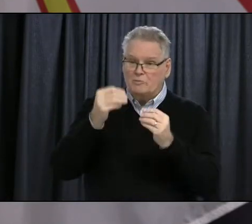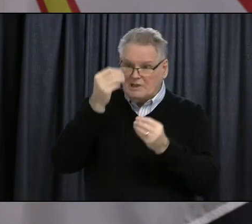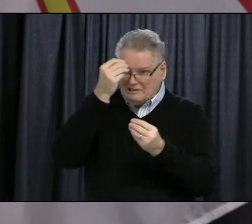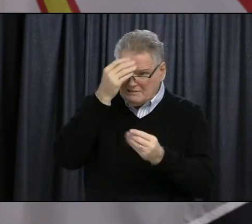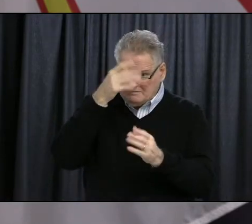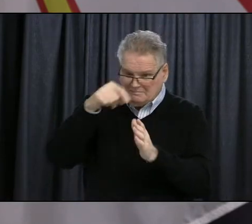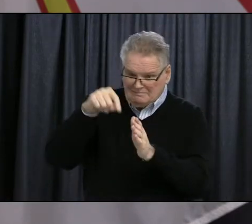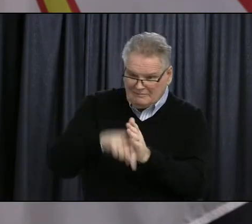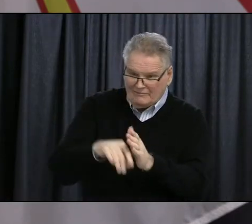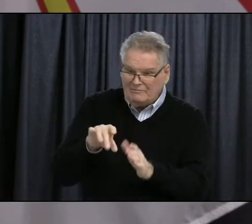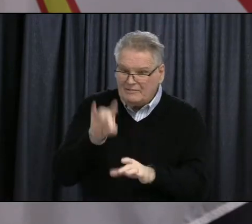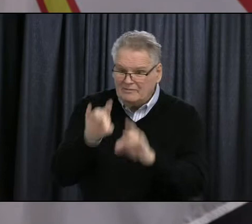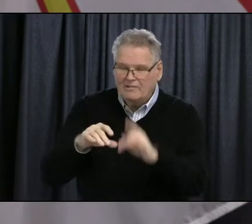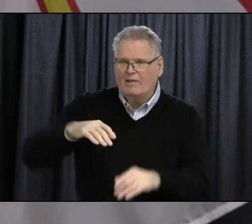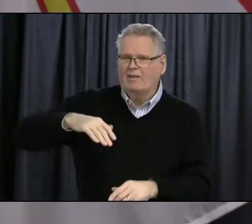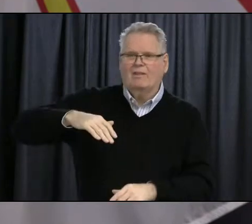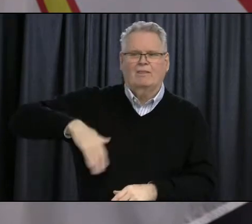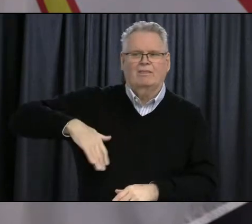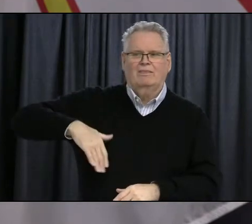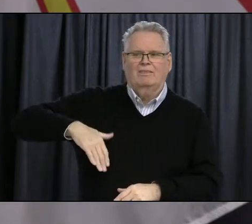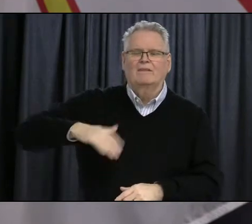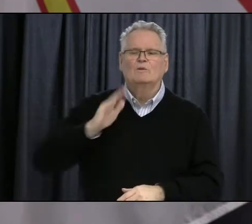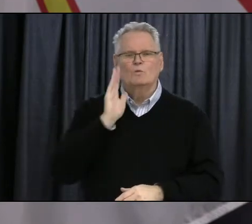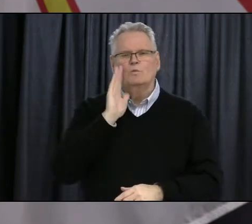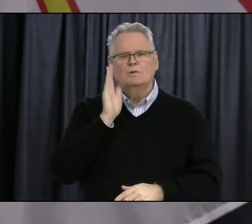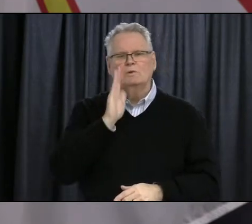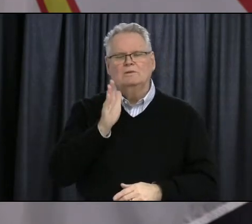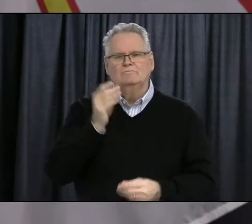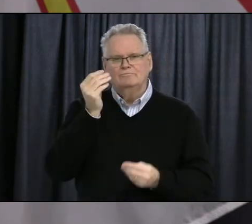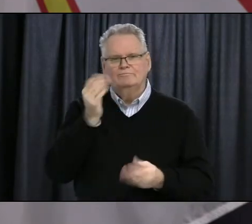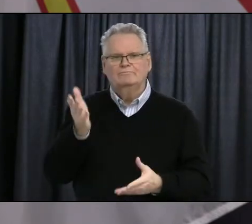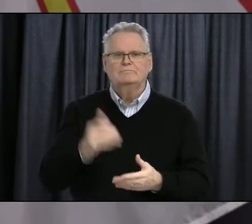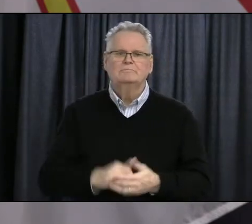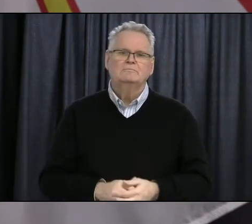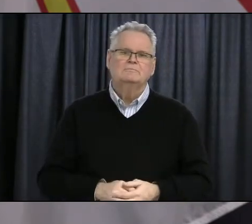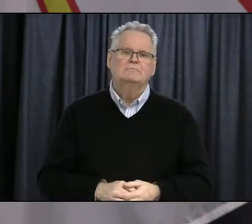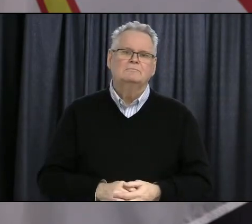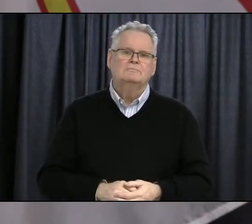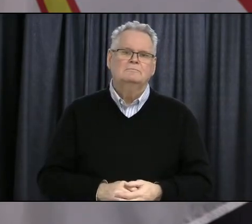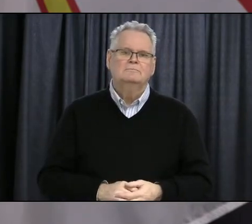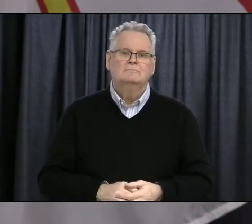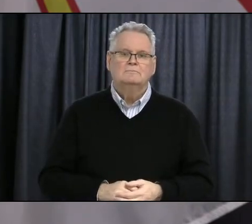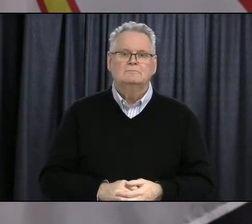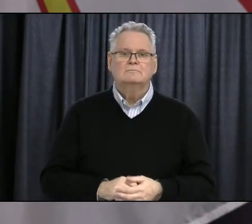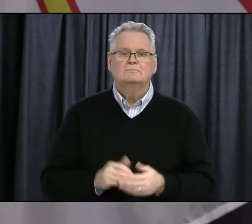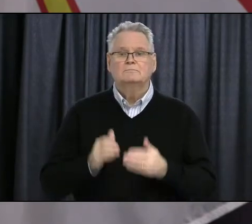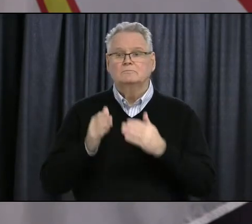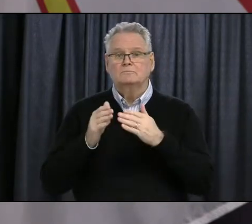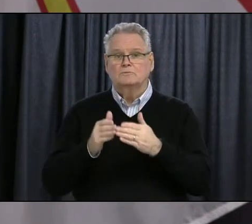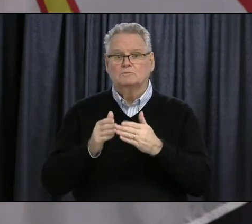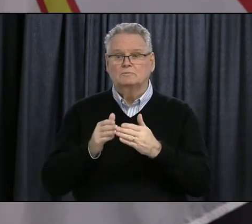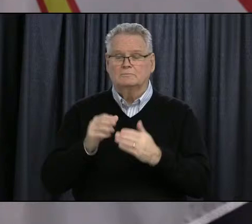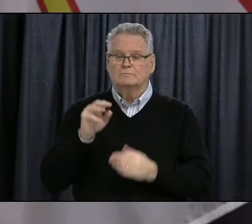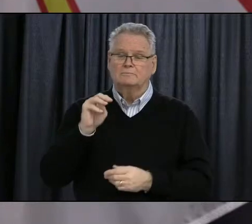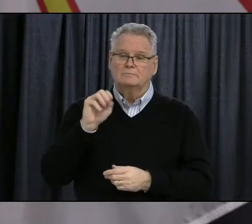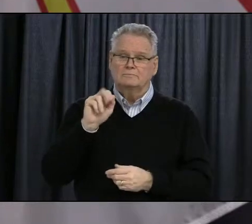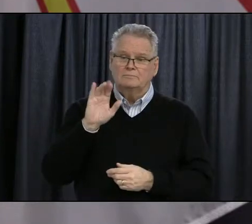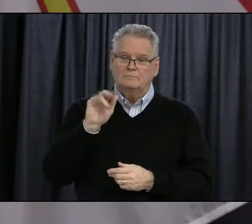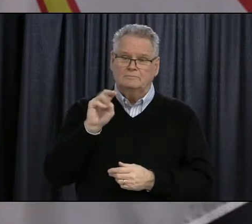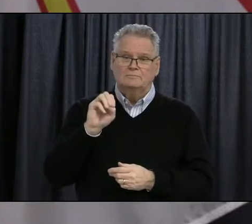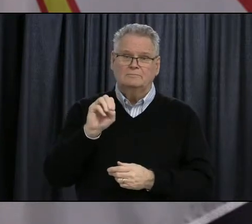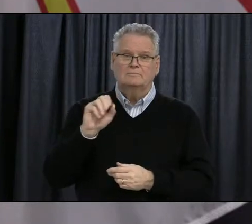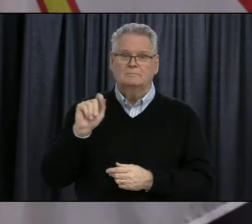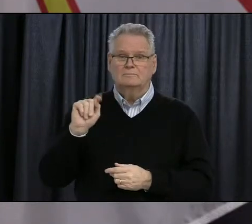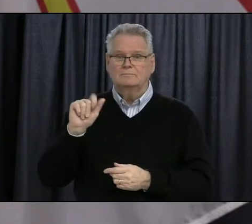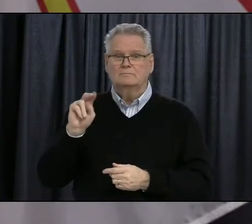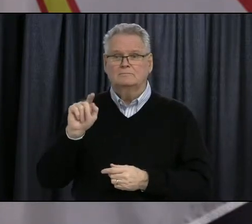Marine Atlantic certainly has put a lot of protocols in place since the beginning of the pandemic to reduce the amount of interaction that their